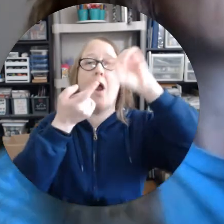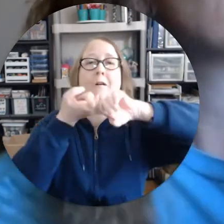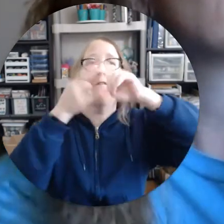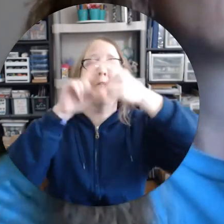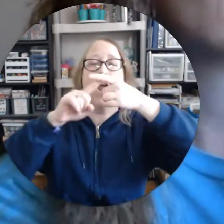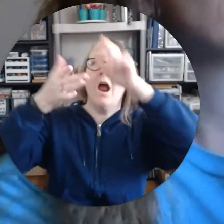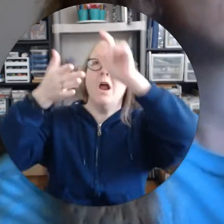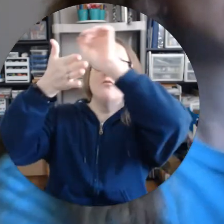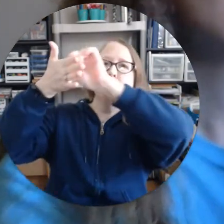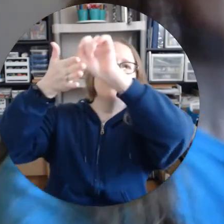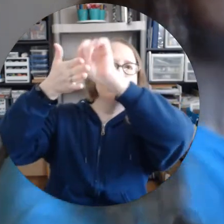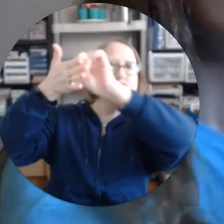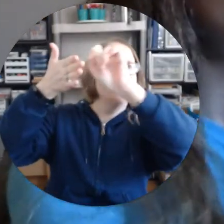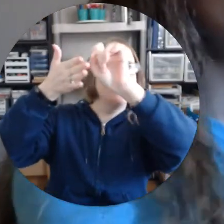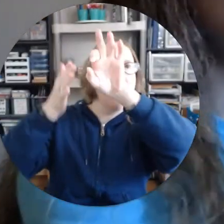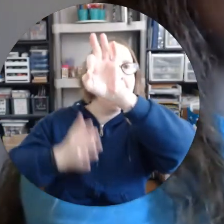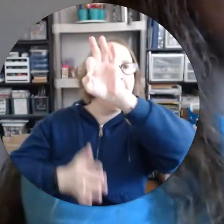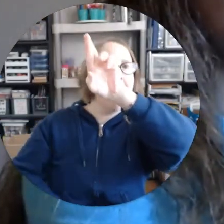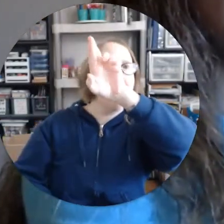it.